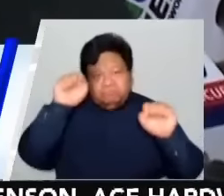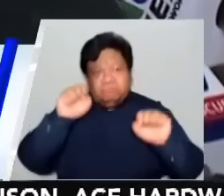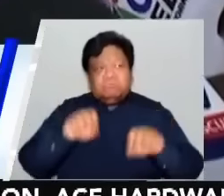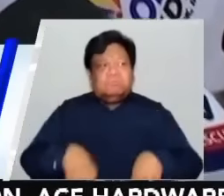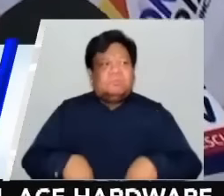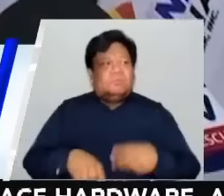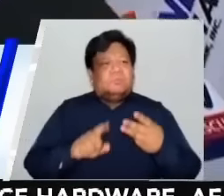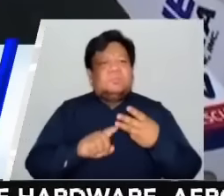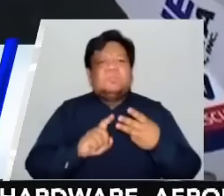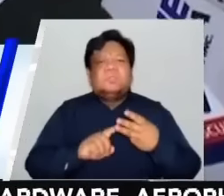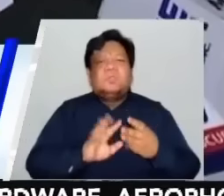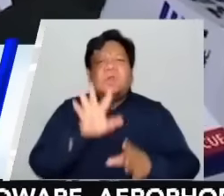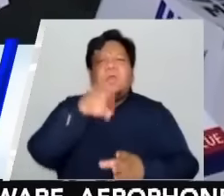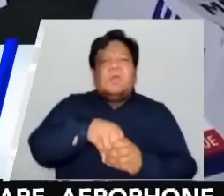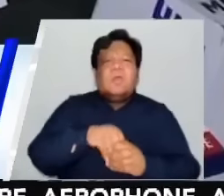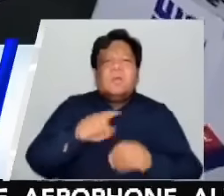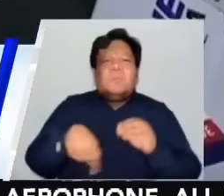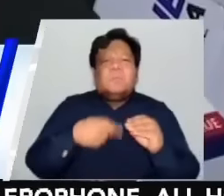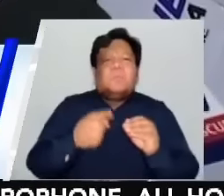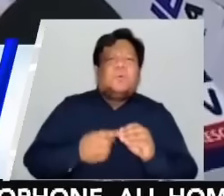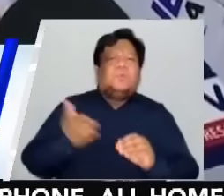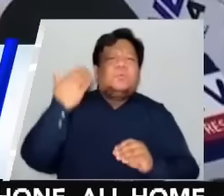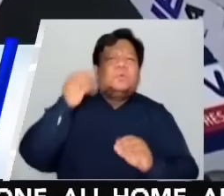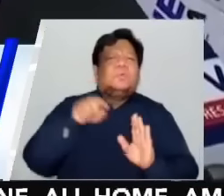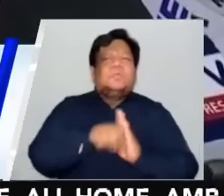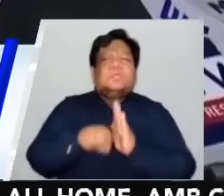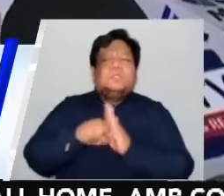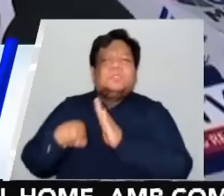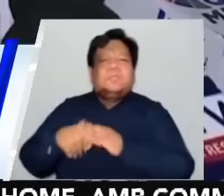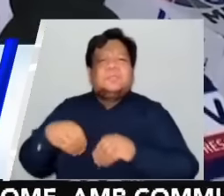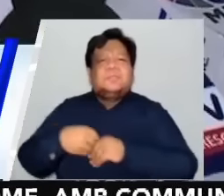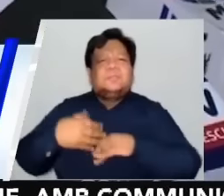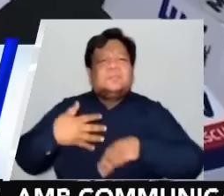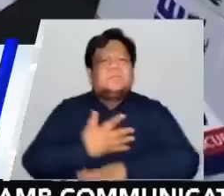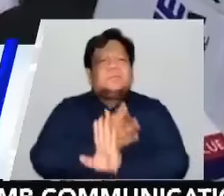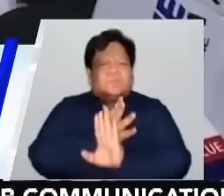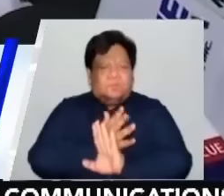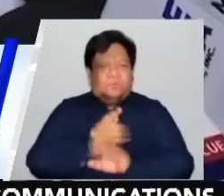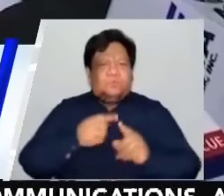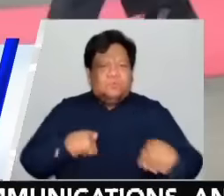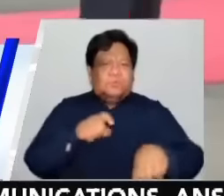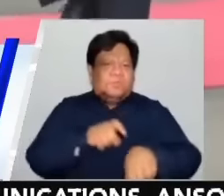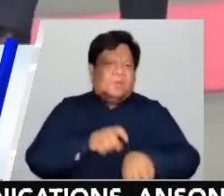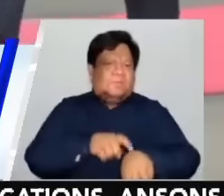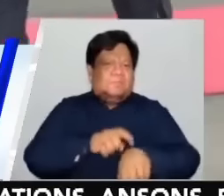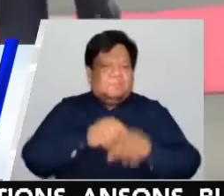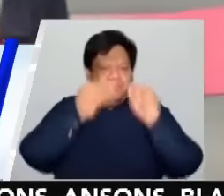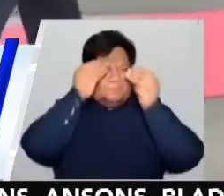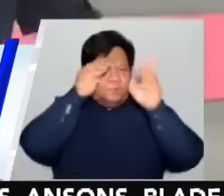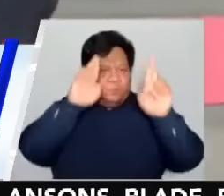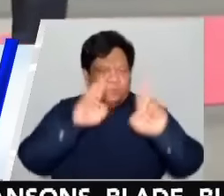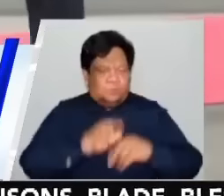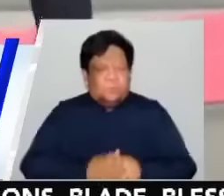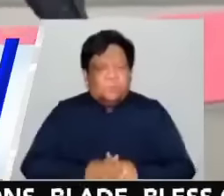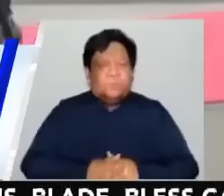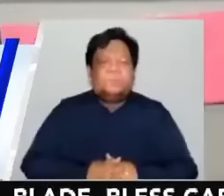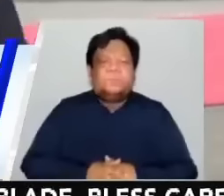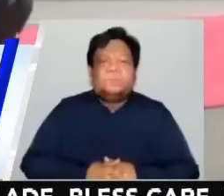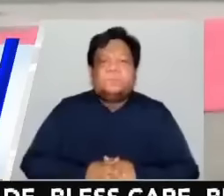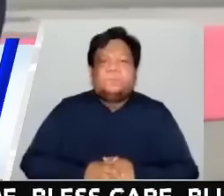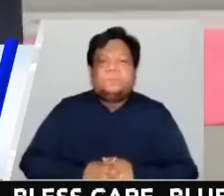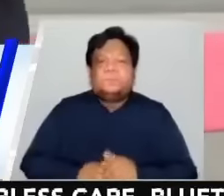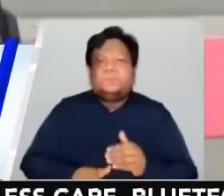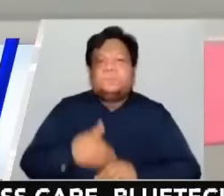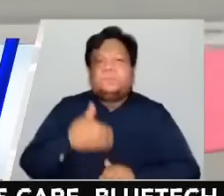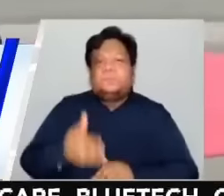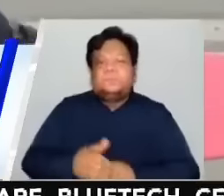killings during her term as mayor of Davao City. Nauna nang sinabi ni Pangulong Marcos